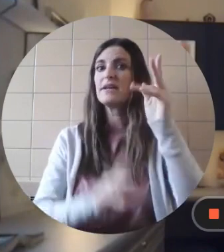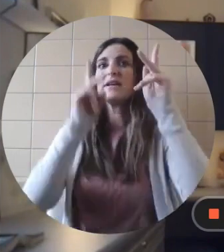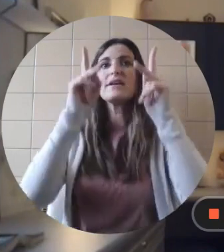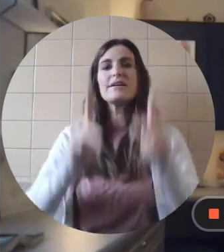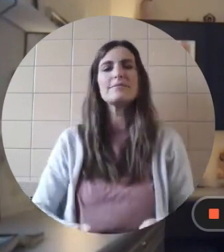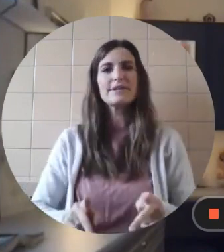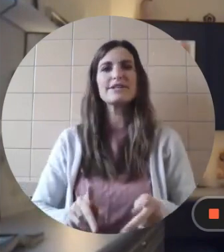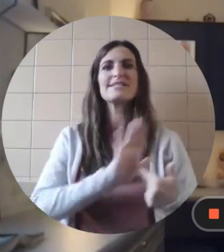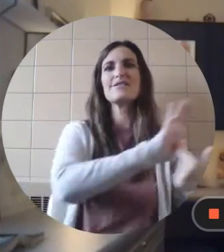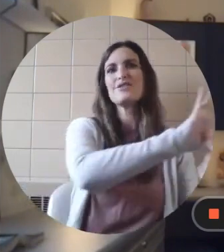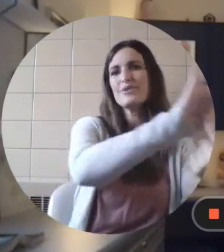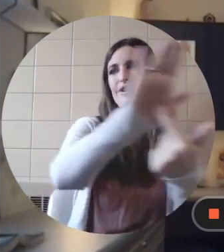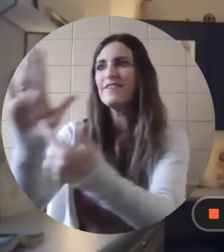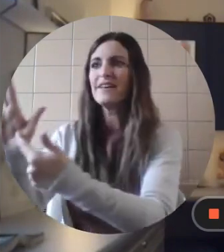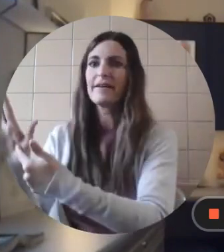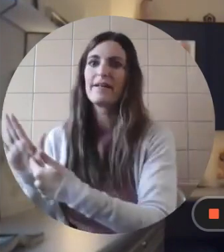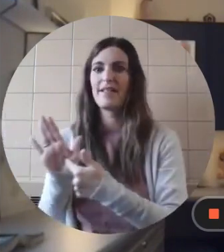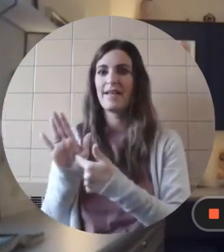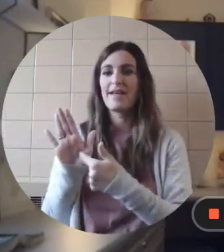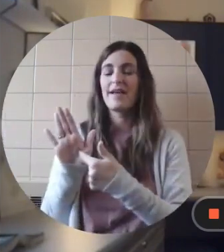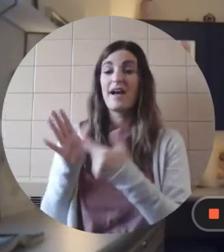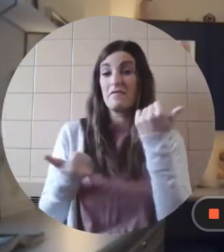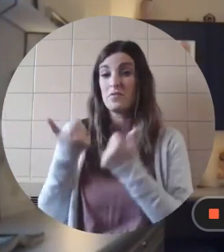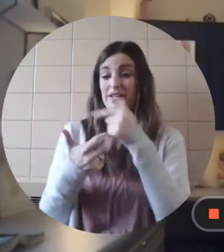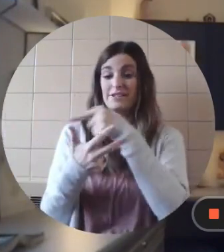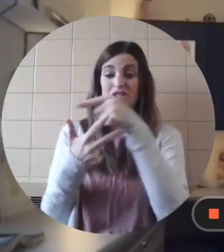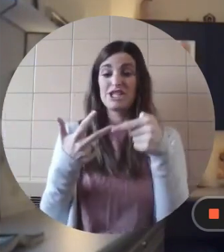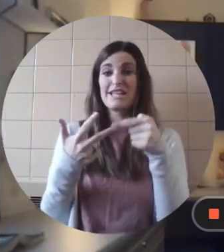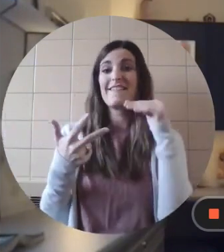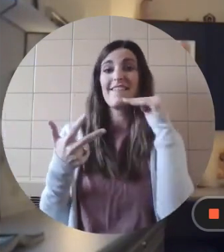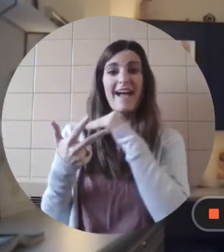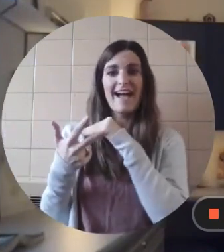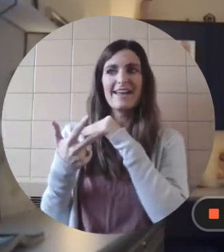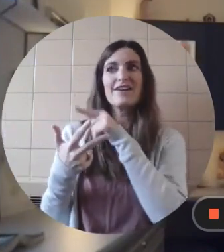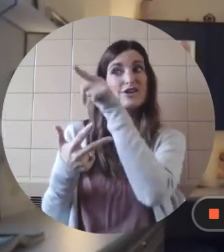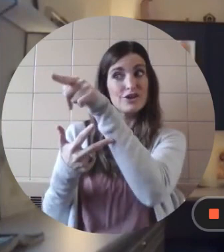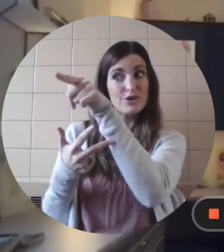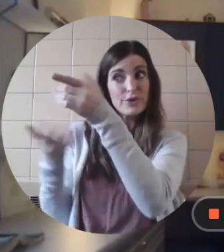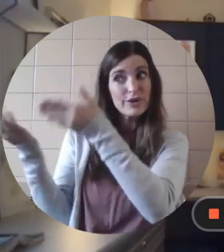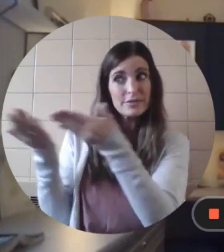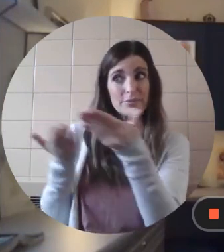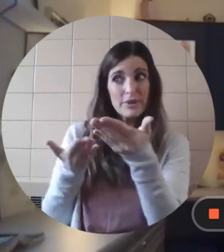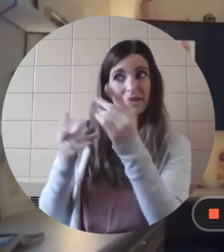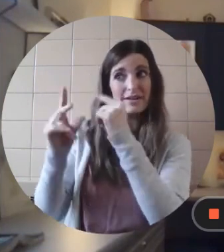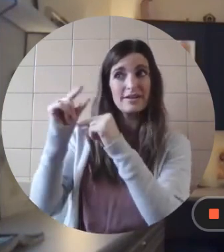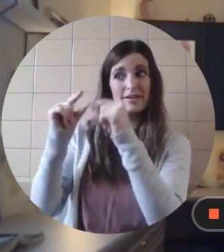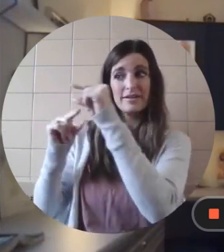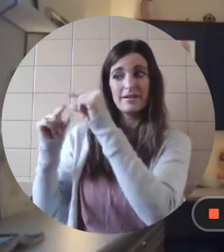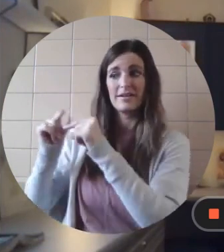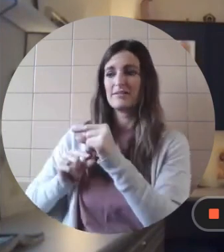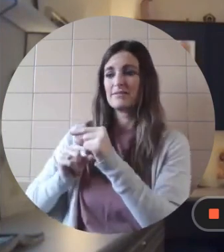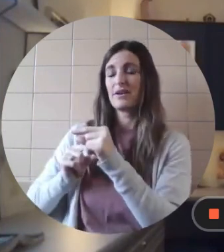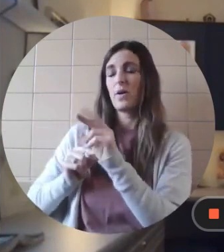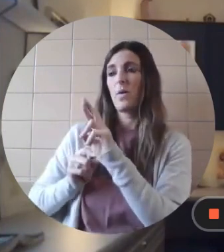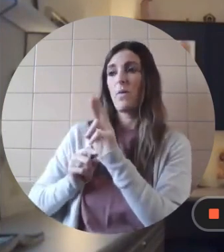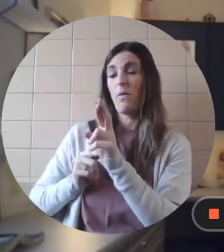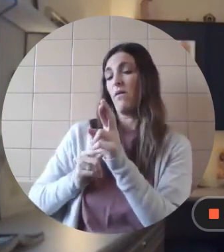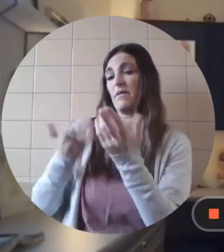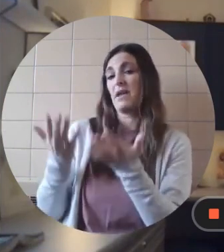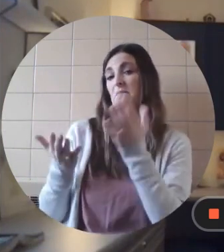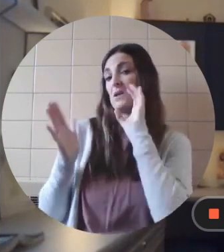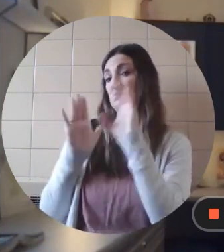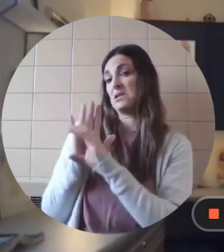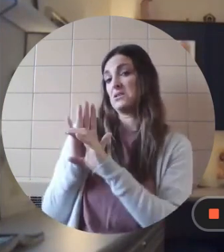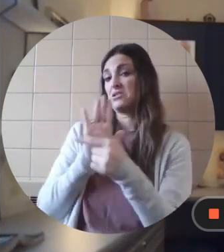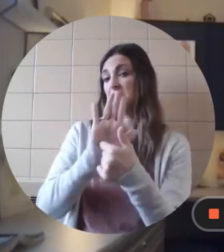be more exciting for the audience. You can bring your Lego dinosaur skeleton, or if it's too fragile to bring, maybe you could bring a big photo of